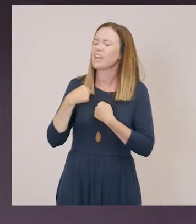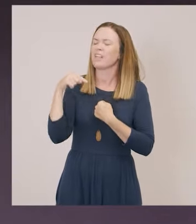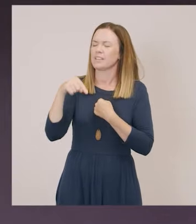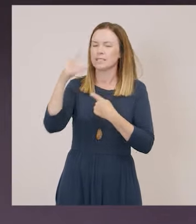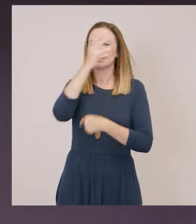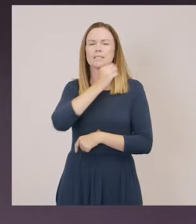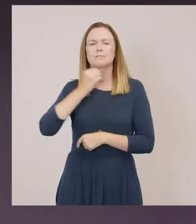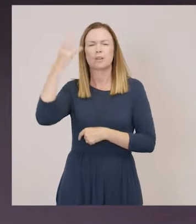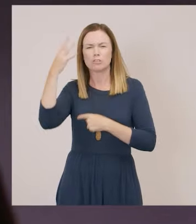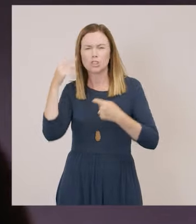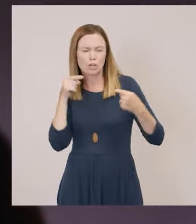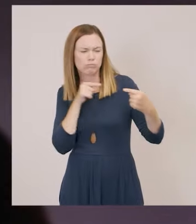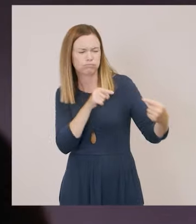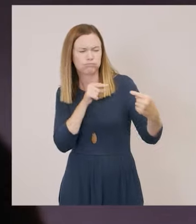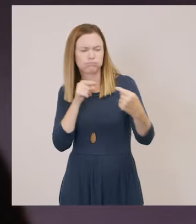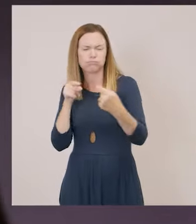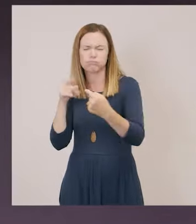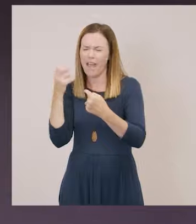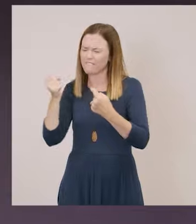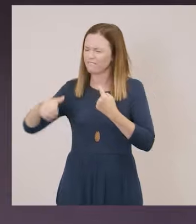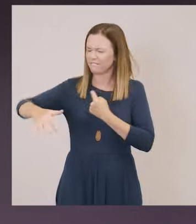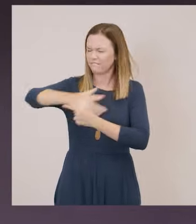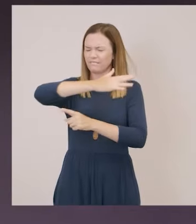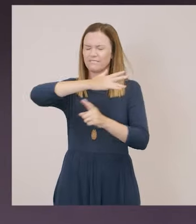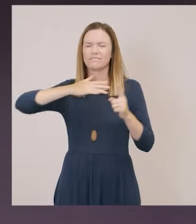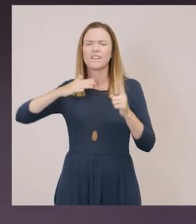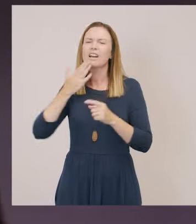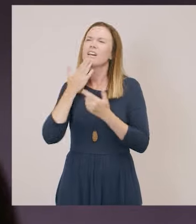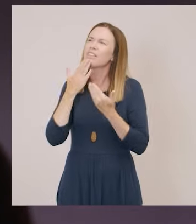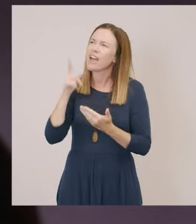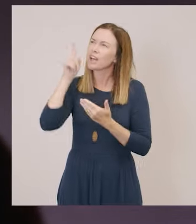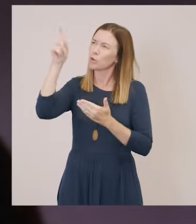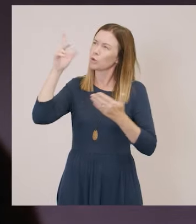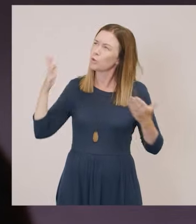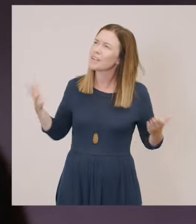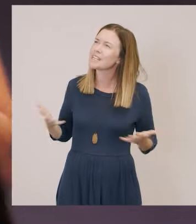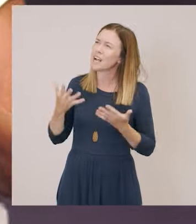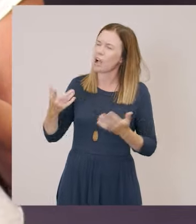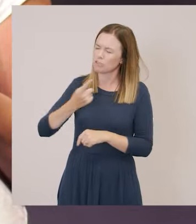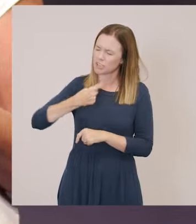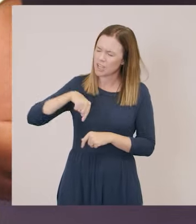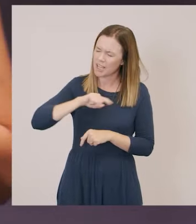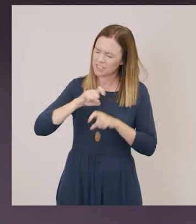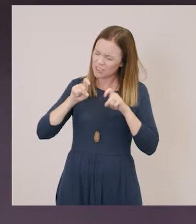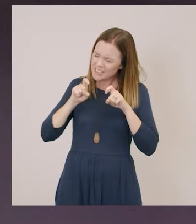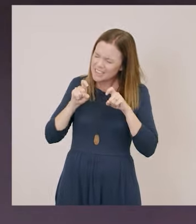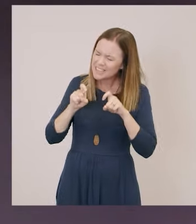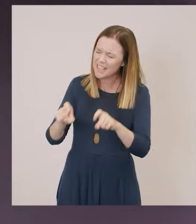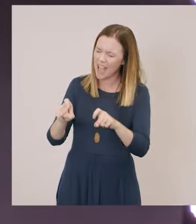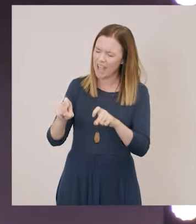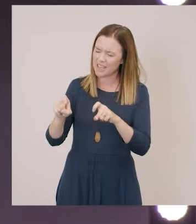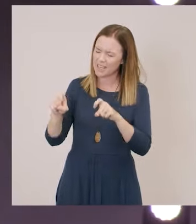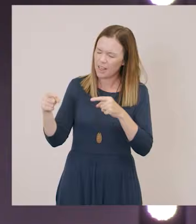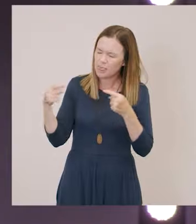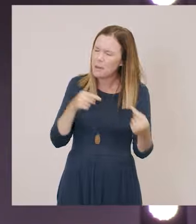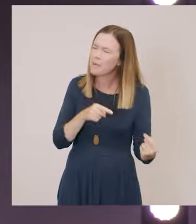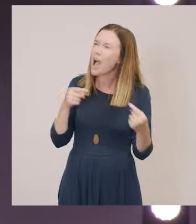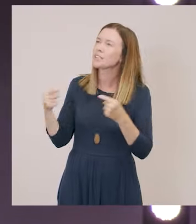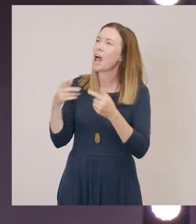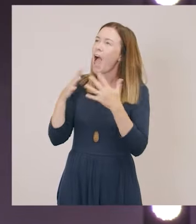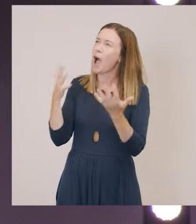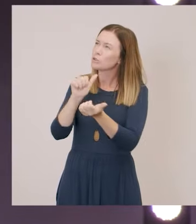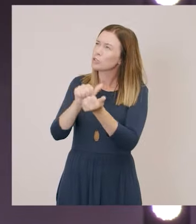all around us. Thank you for your encouragement of how we can stay in the battle and what we need to do to keep safe.